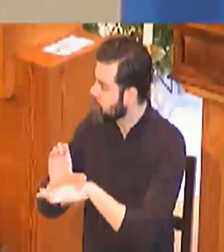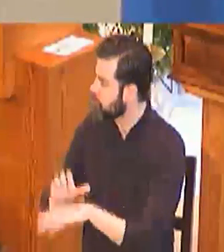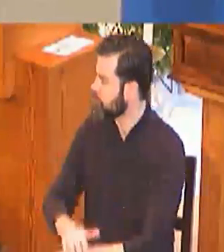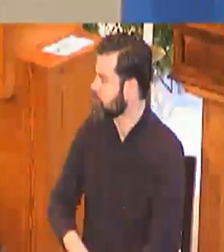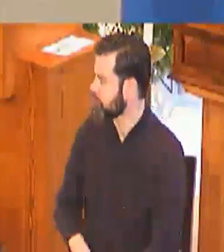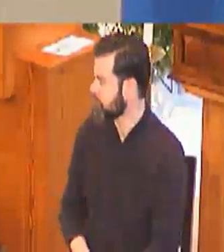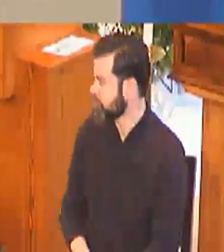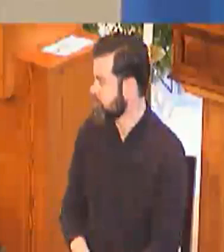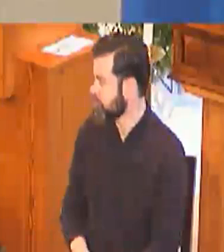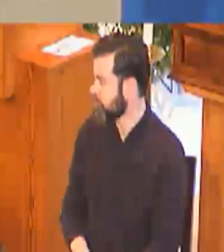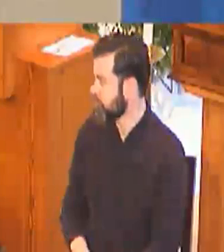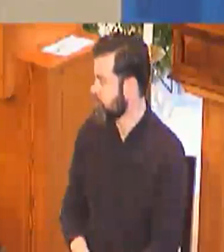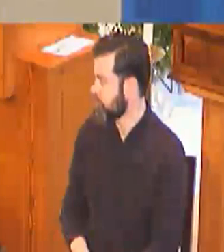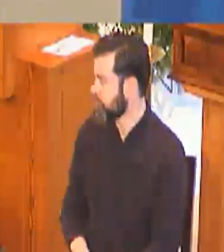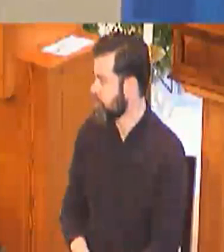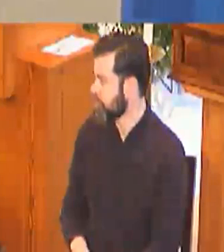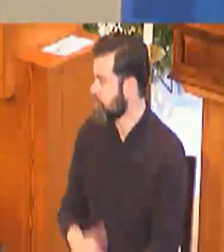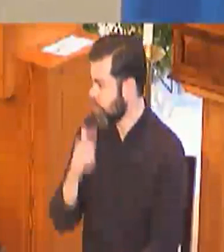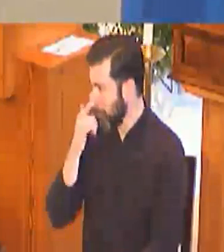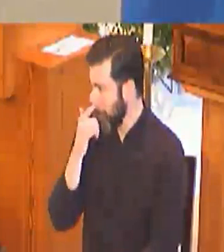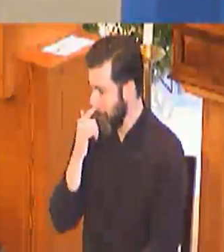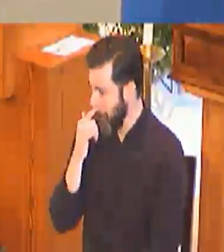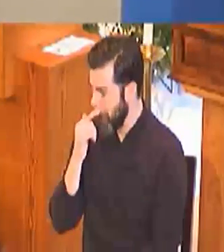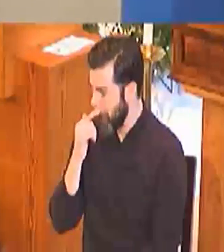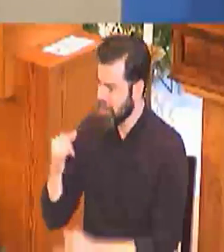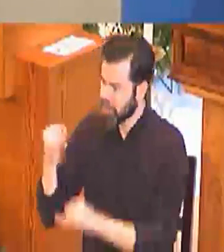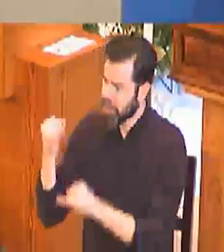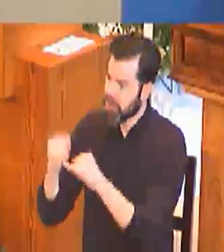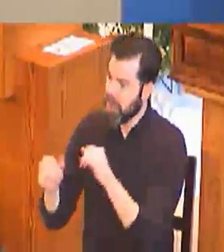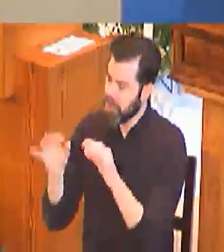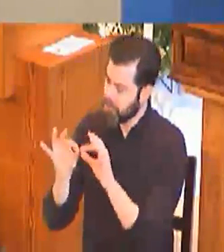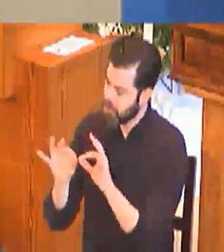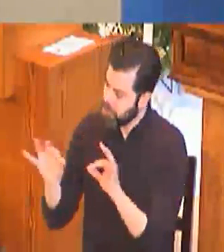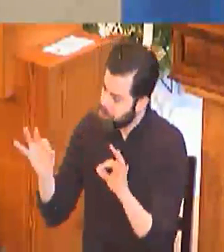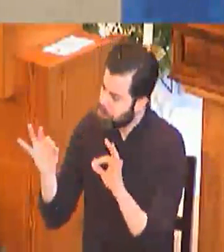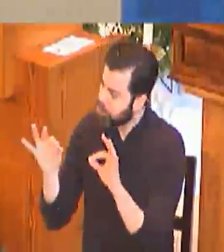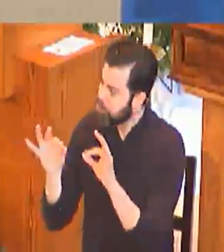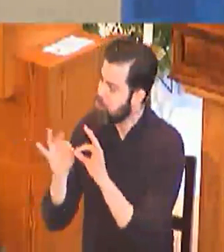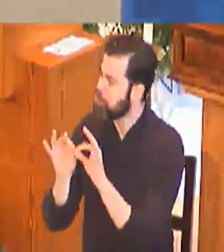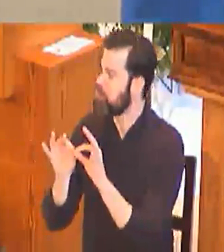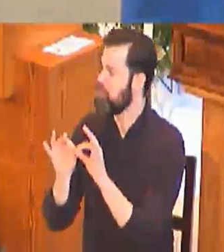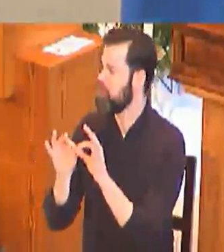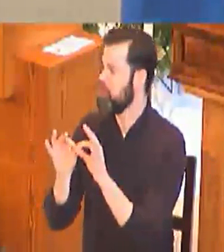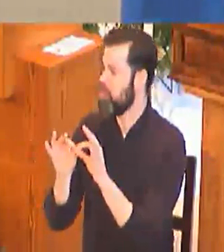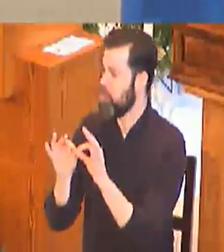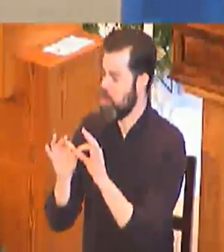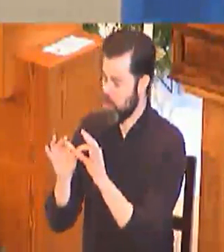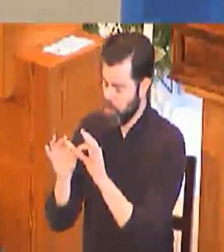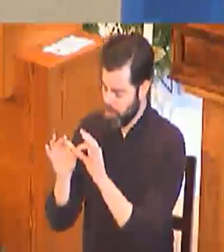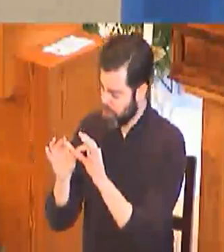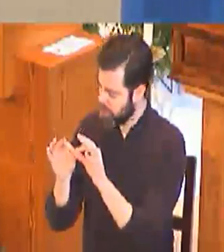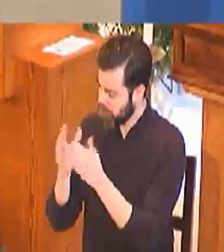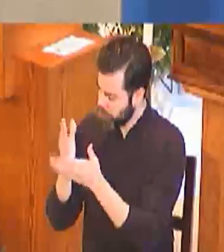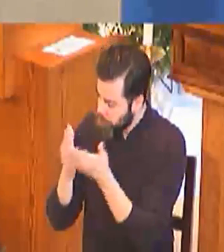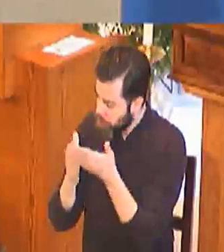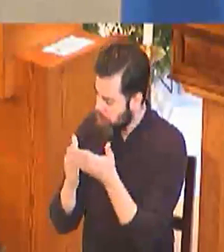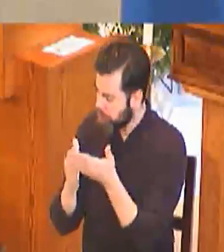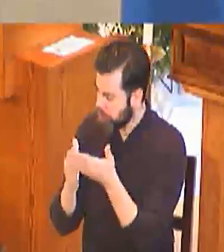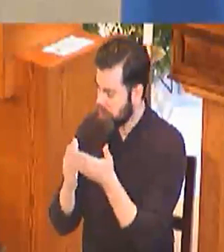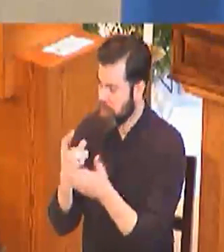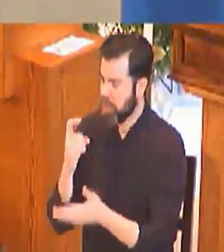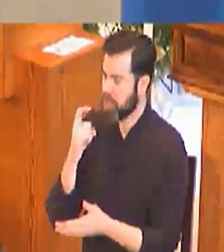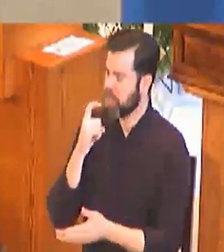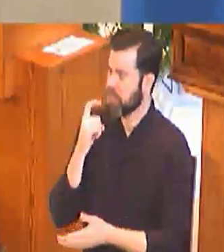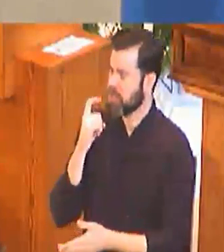And so there's one final piece that I think is vital before we close out this series. And that's what I just said.